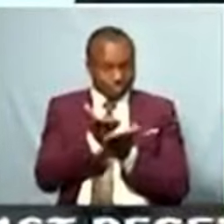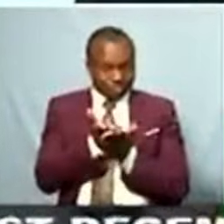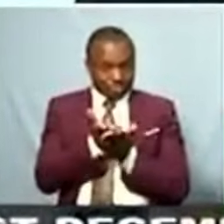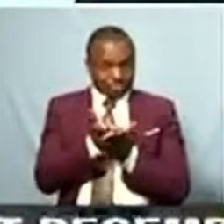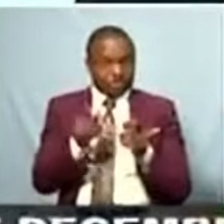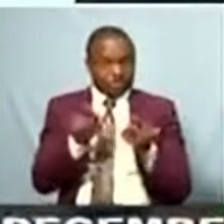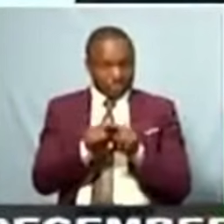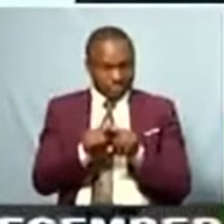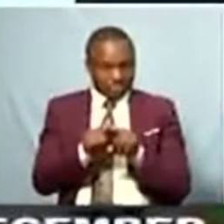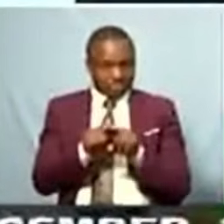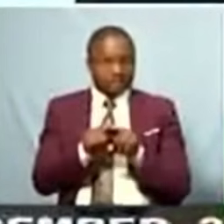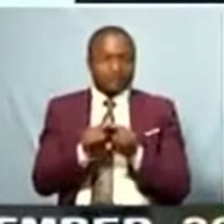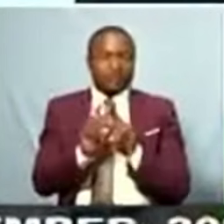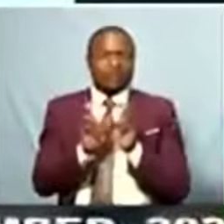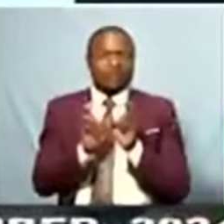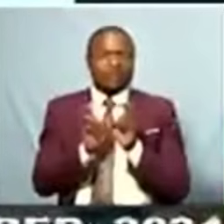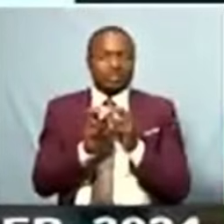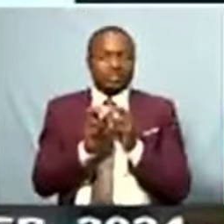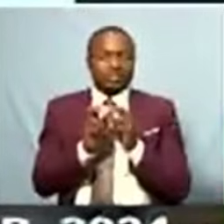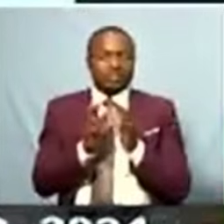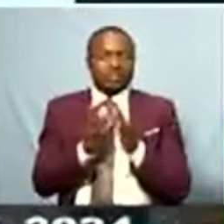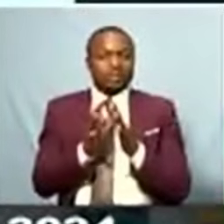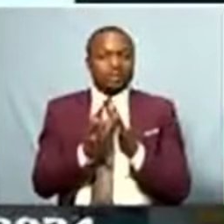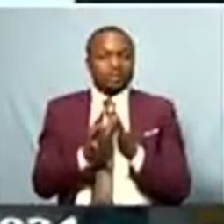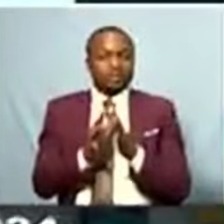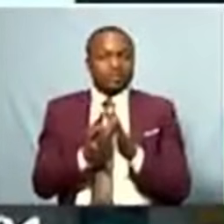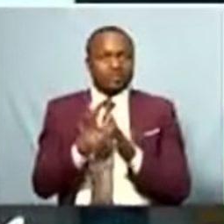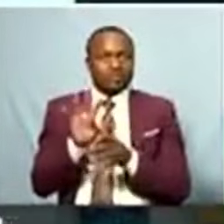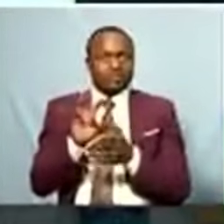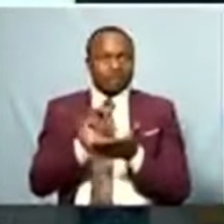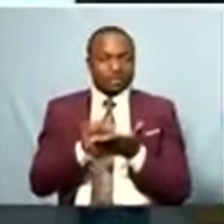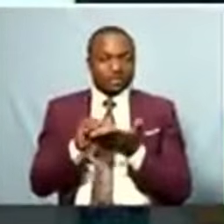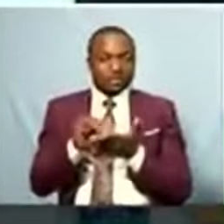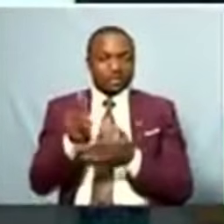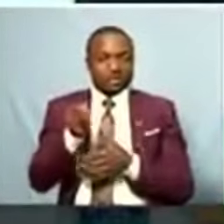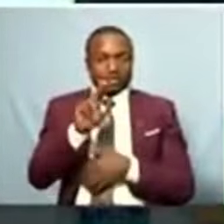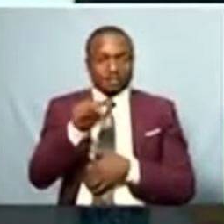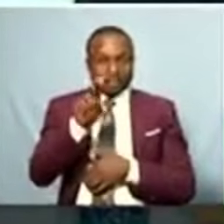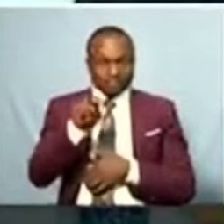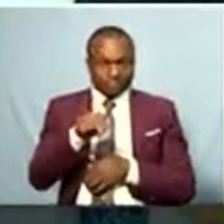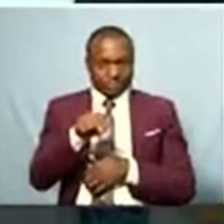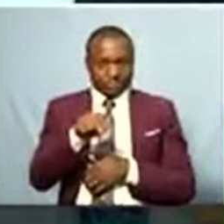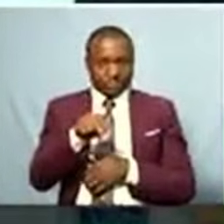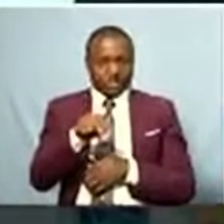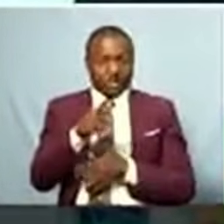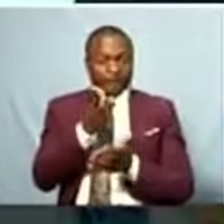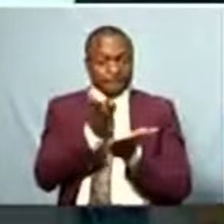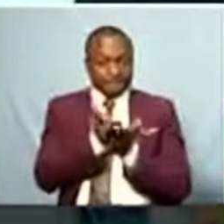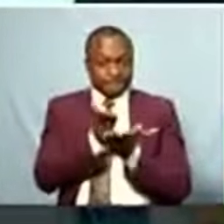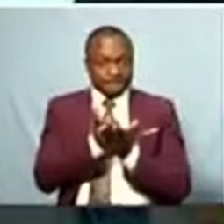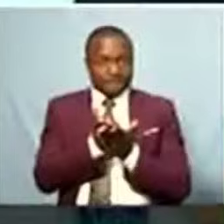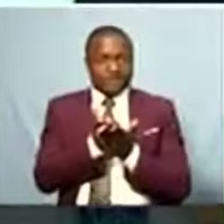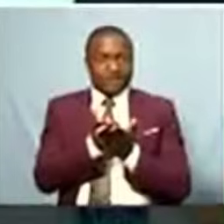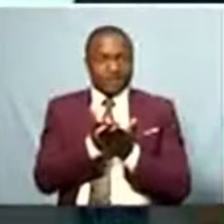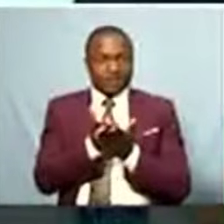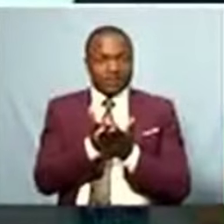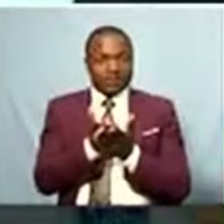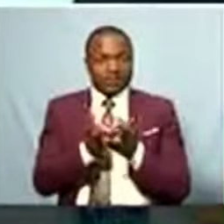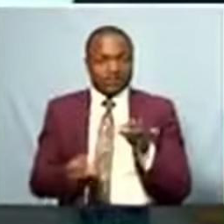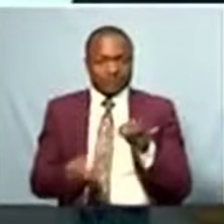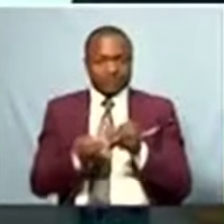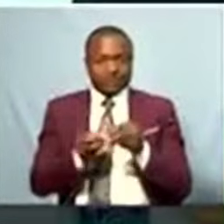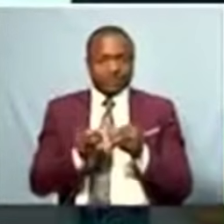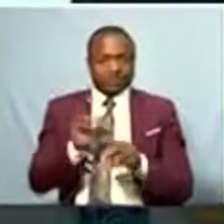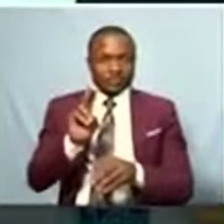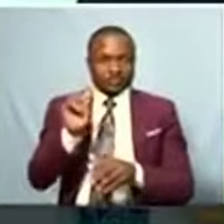the same contractors of $4 million, which they claimed that they have incurred VAT.